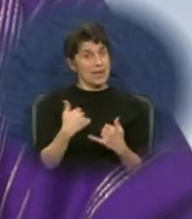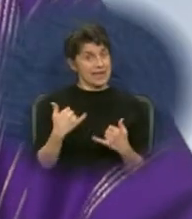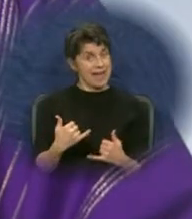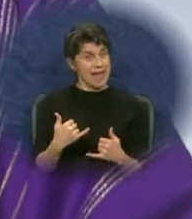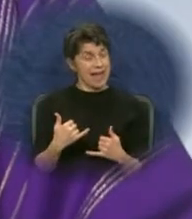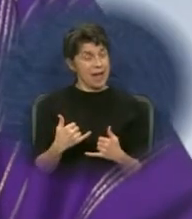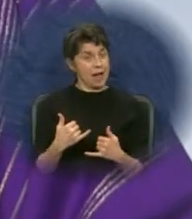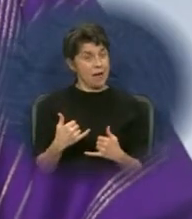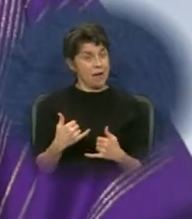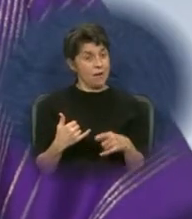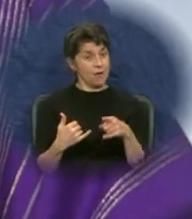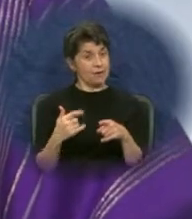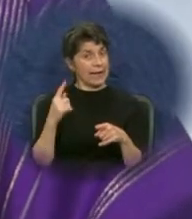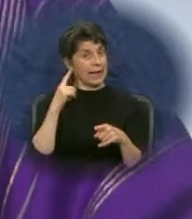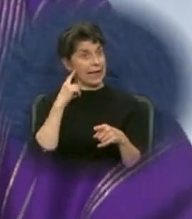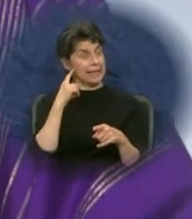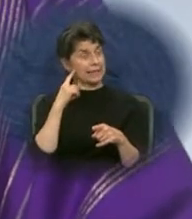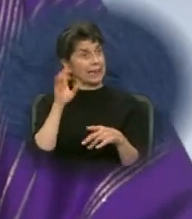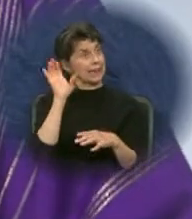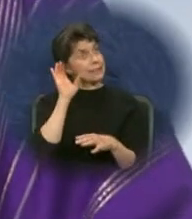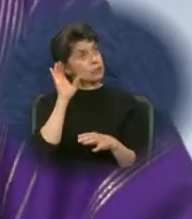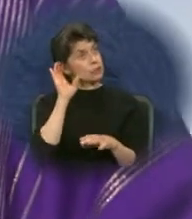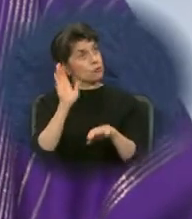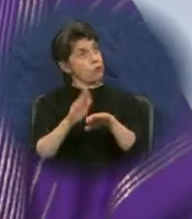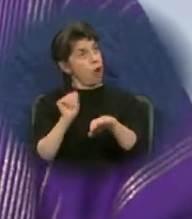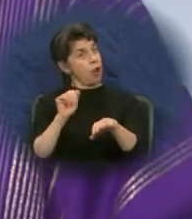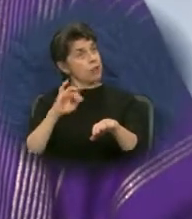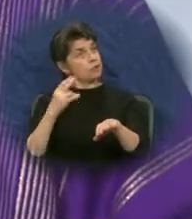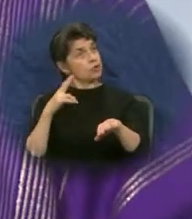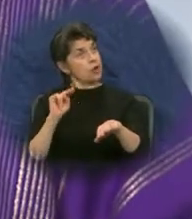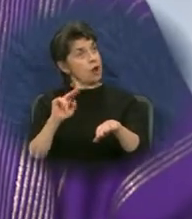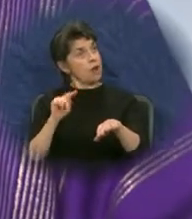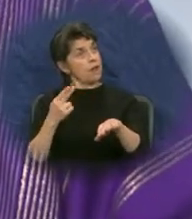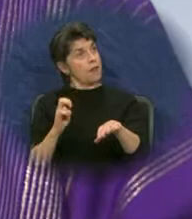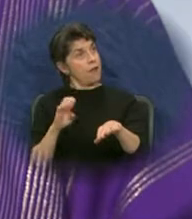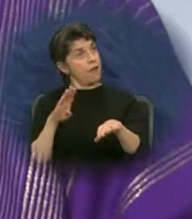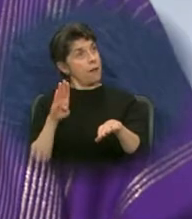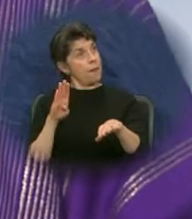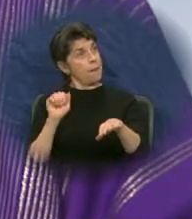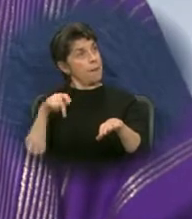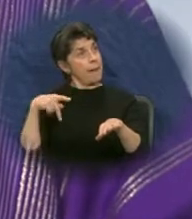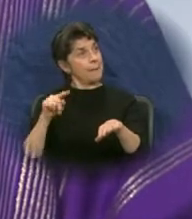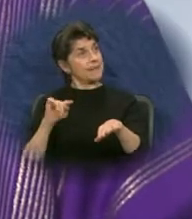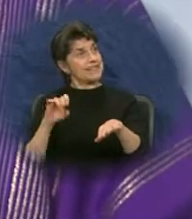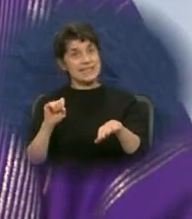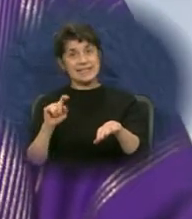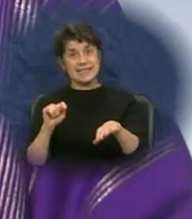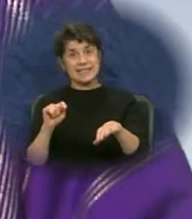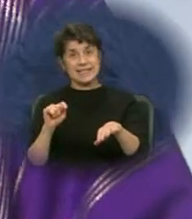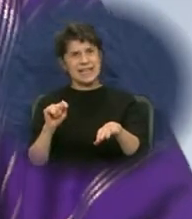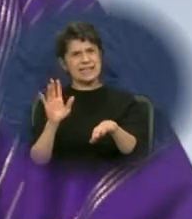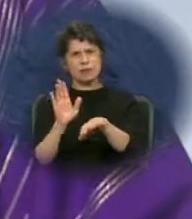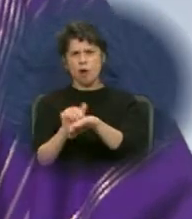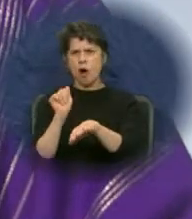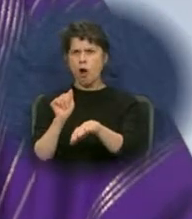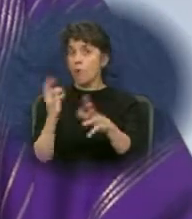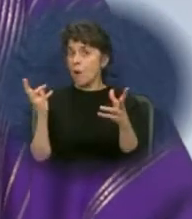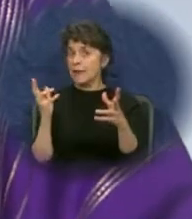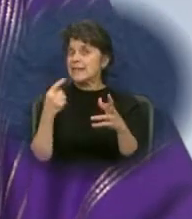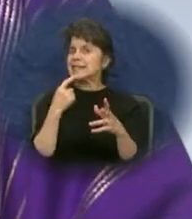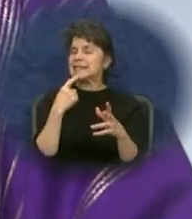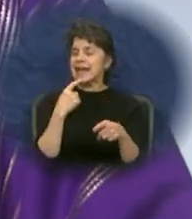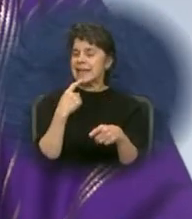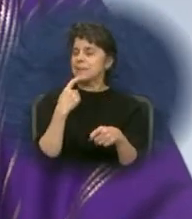this beginning of a new church year, at the beginning of this season of Advent. And it was a call, as he said, prepare the way of the